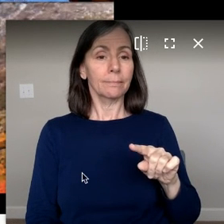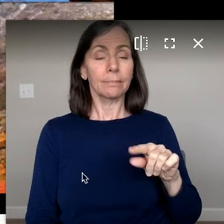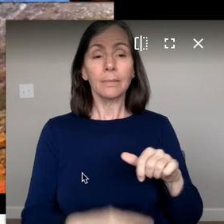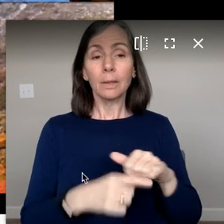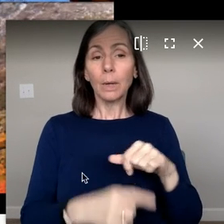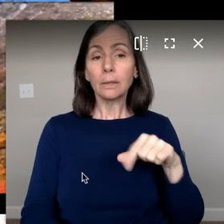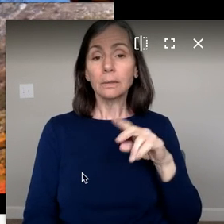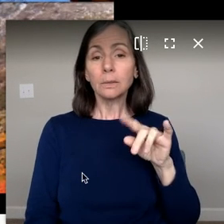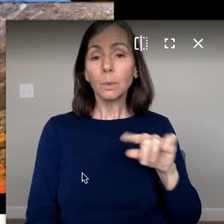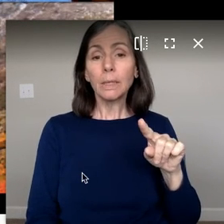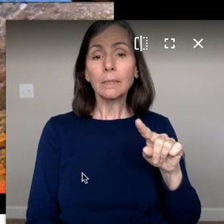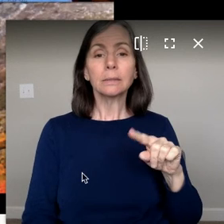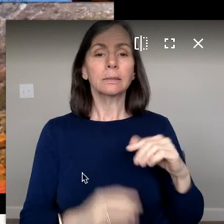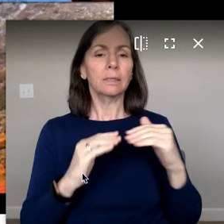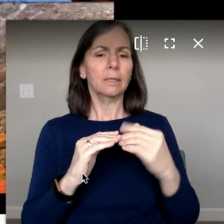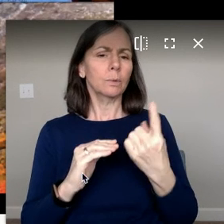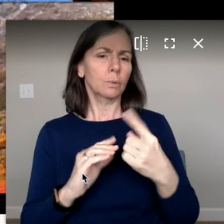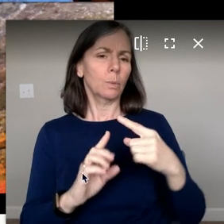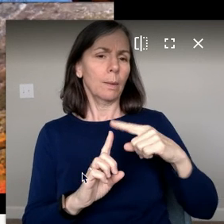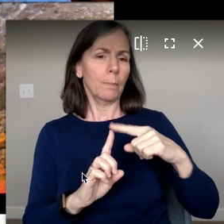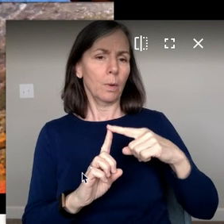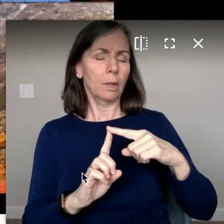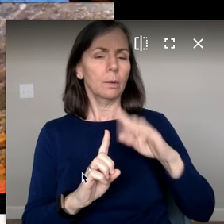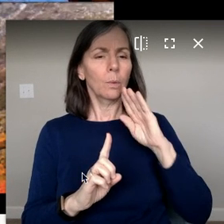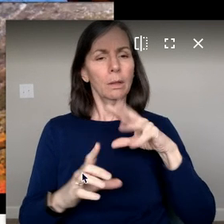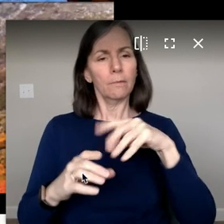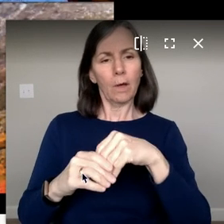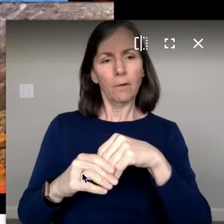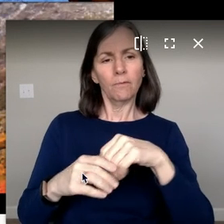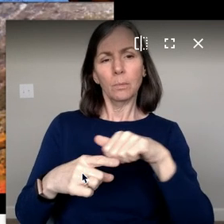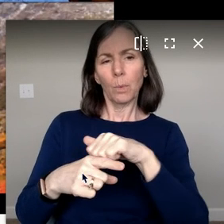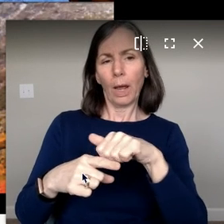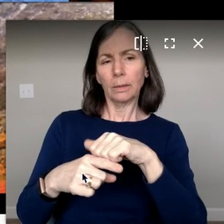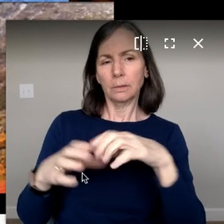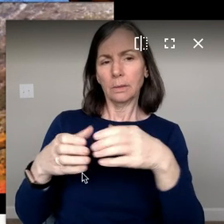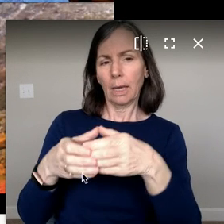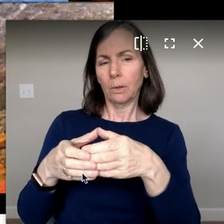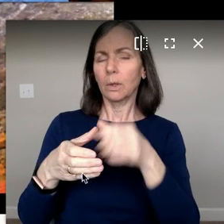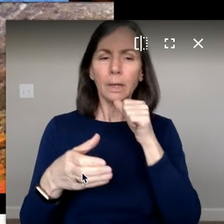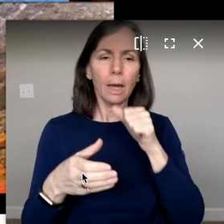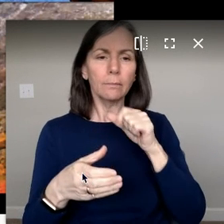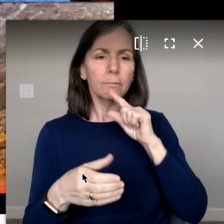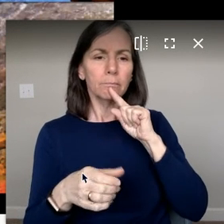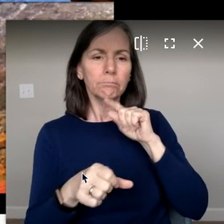and it goes into the practice category, not your actual quiz grade category.